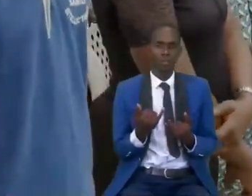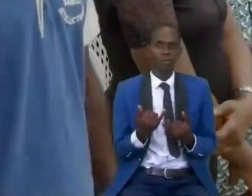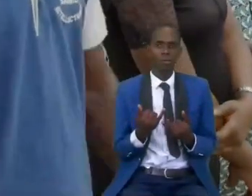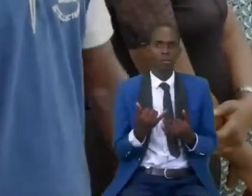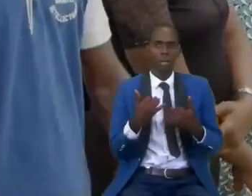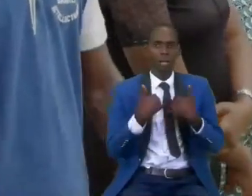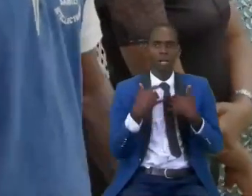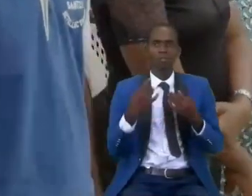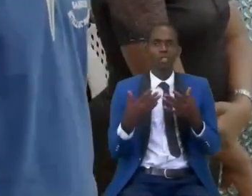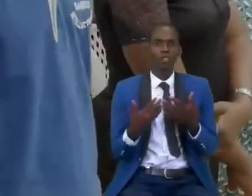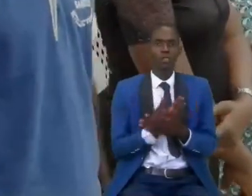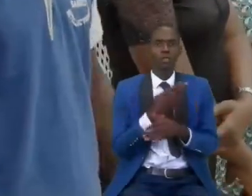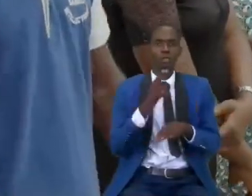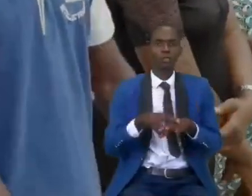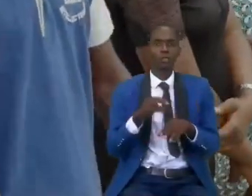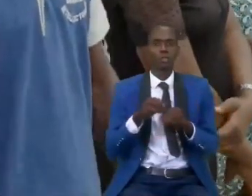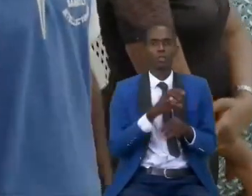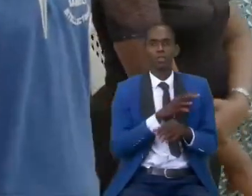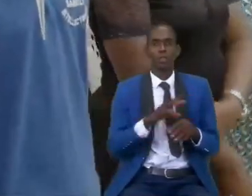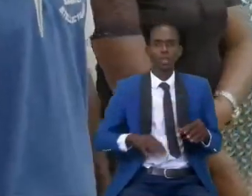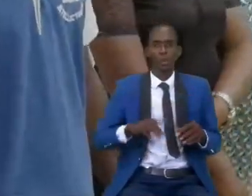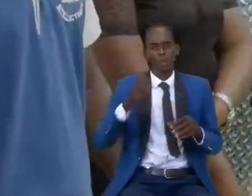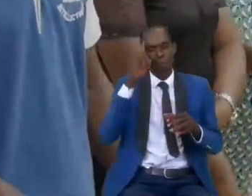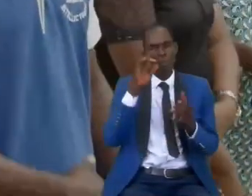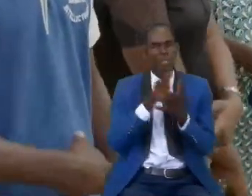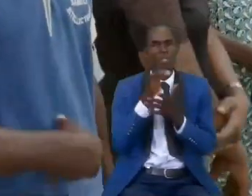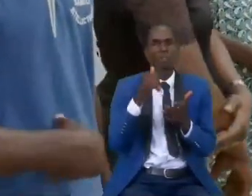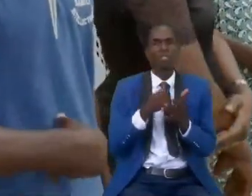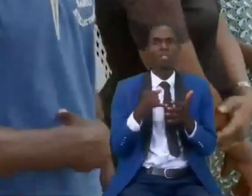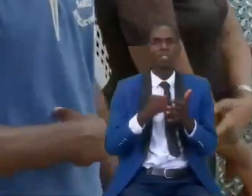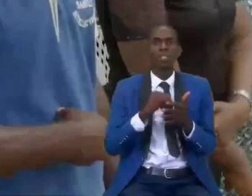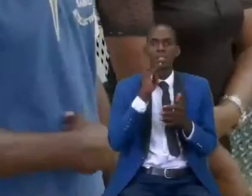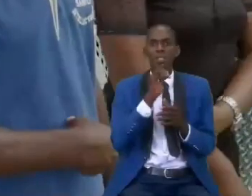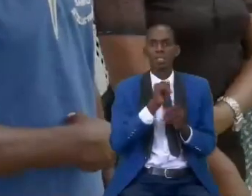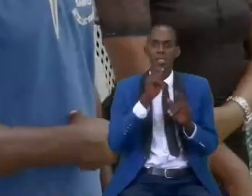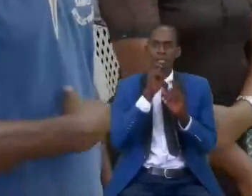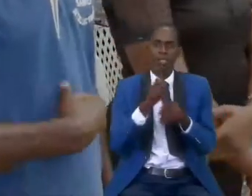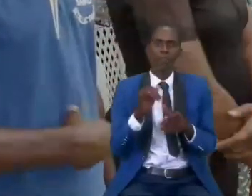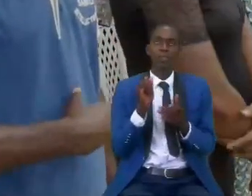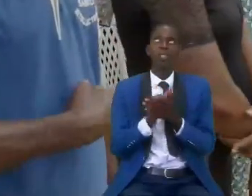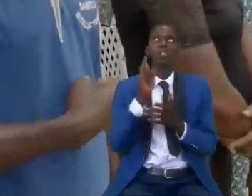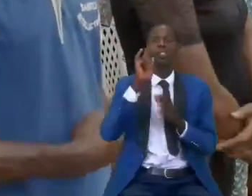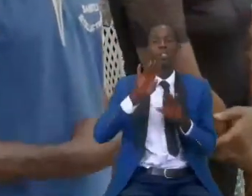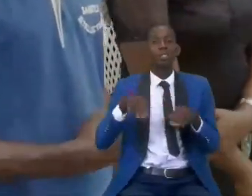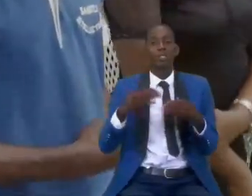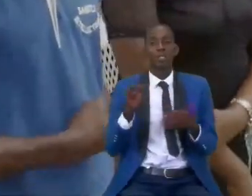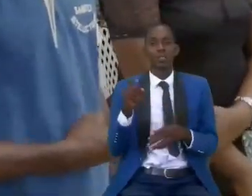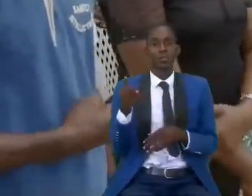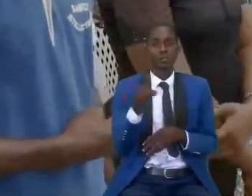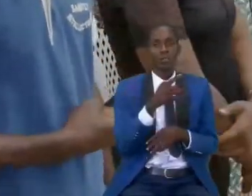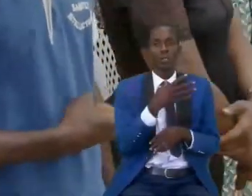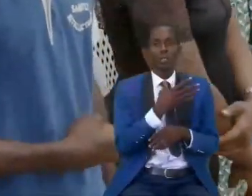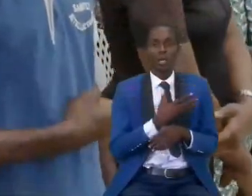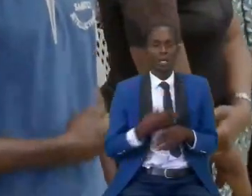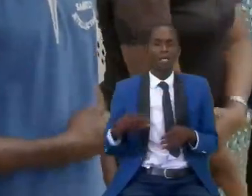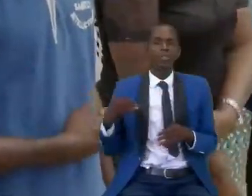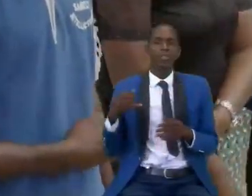gift that he gives, and it is unto you according to your faith.